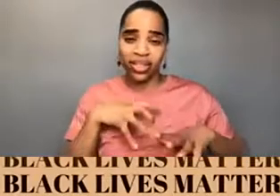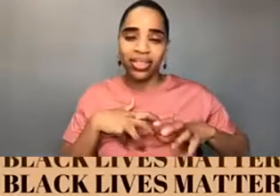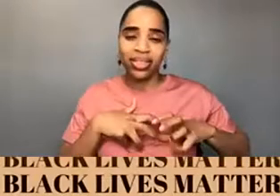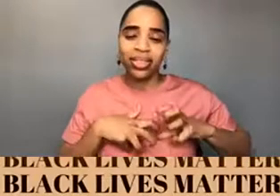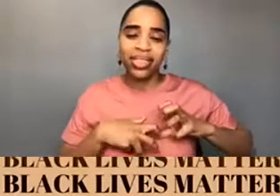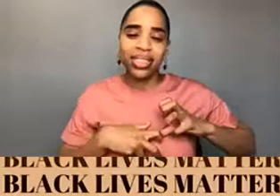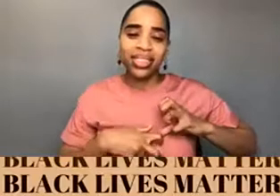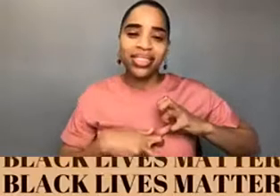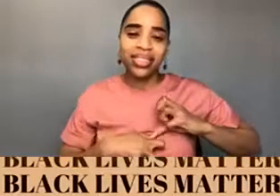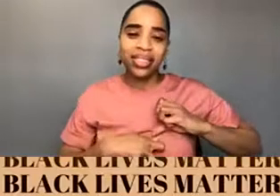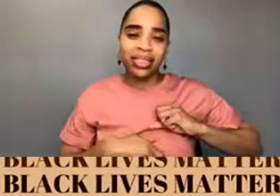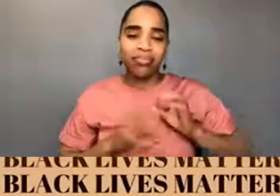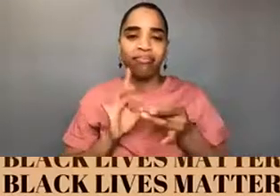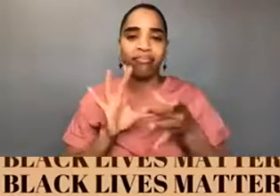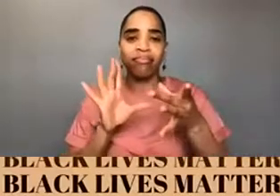when I leave.